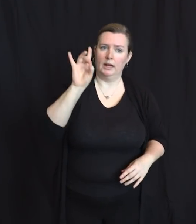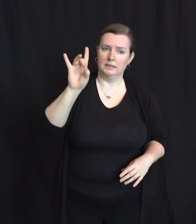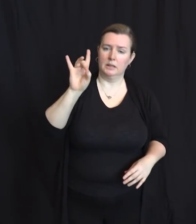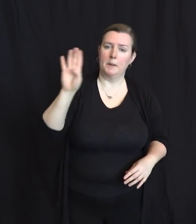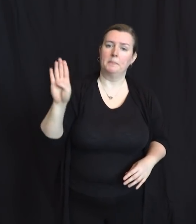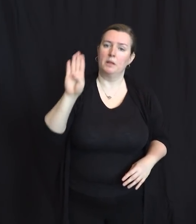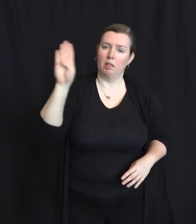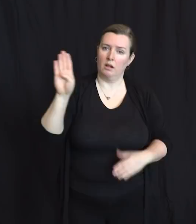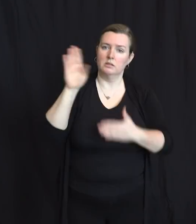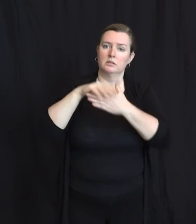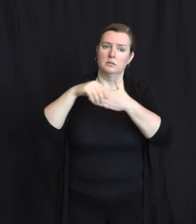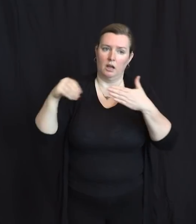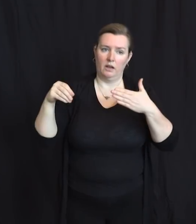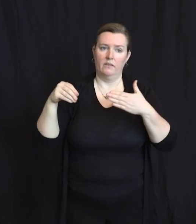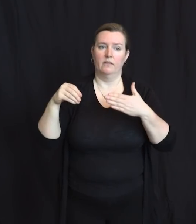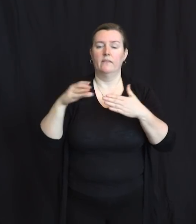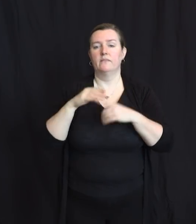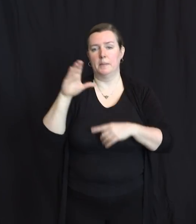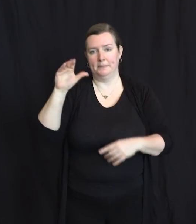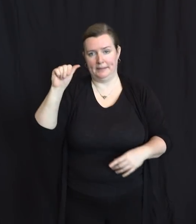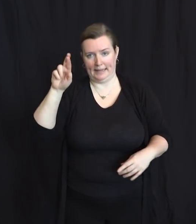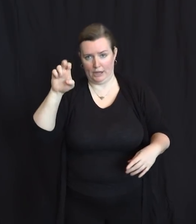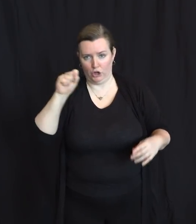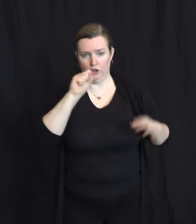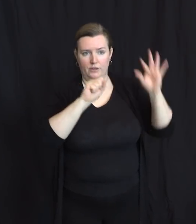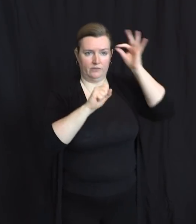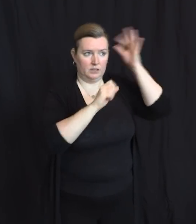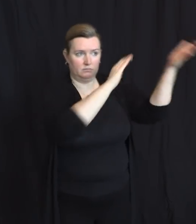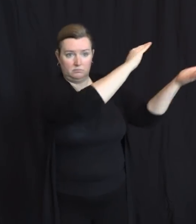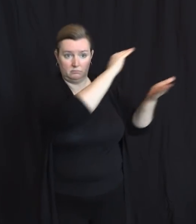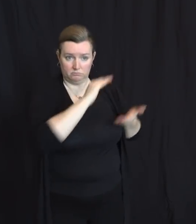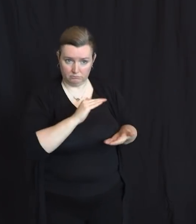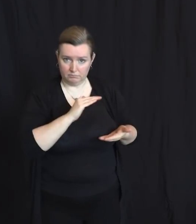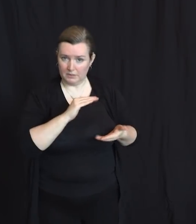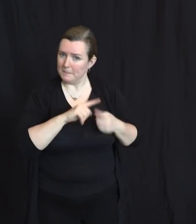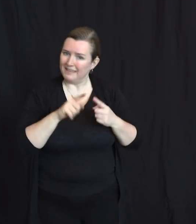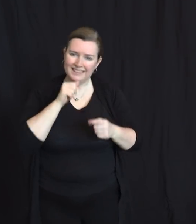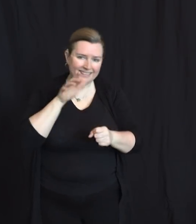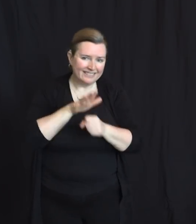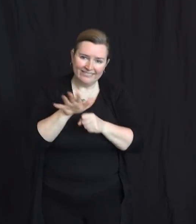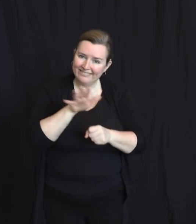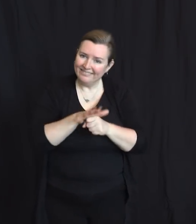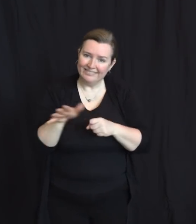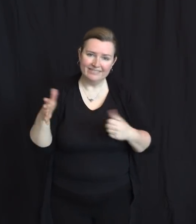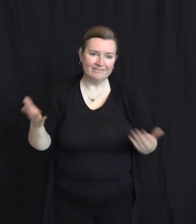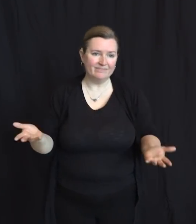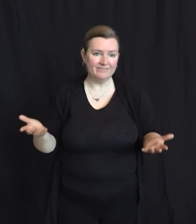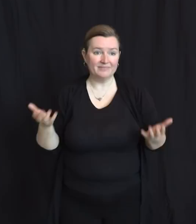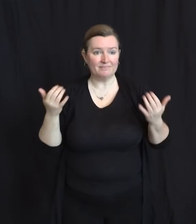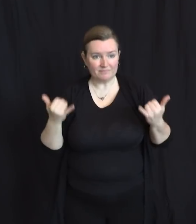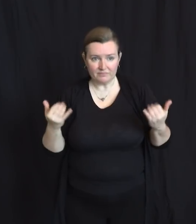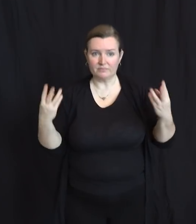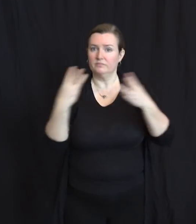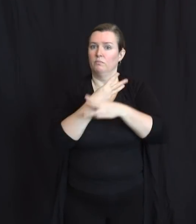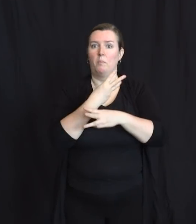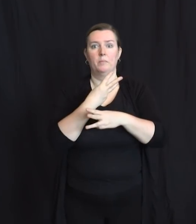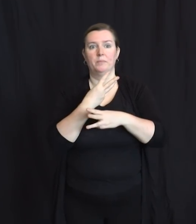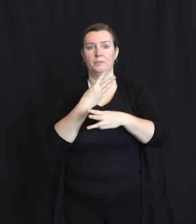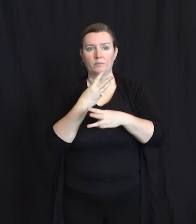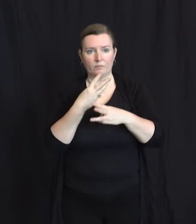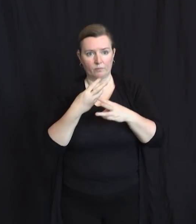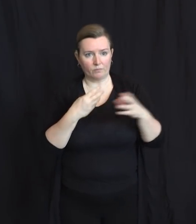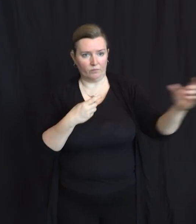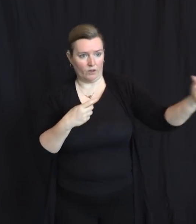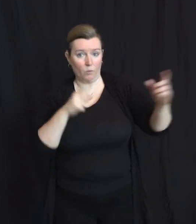several weeks ago, we're happy for it, but it was never enough to begin with. But at the very least, we should be able to support